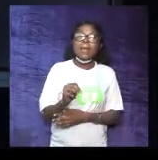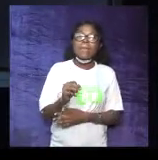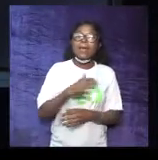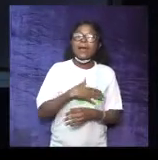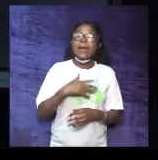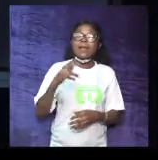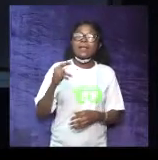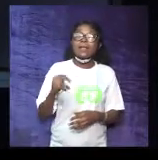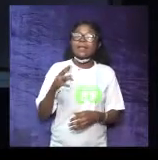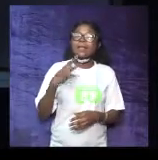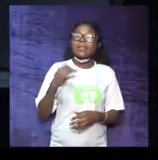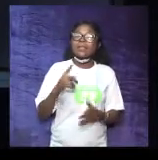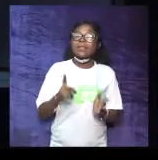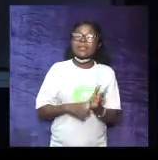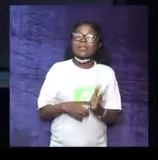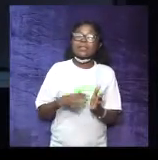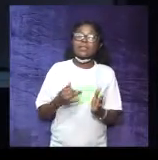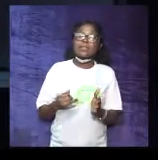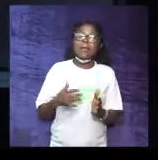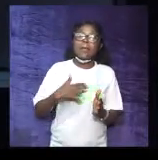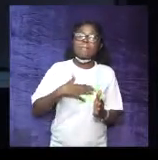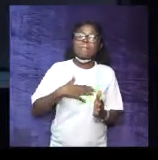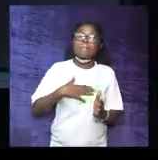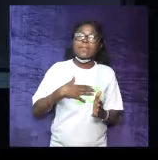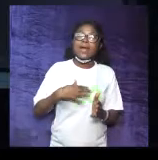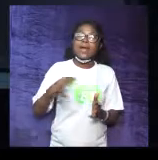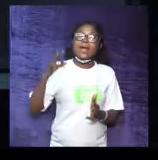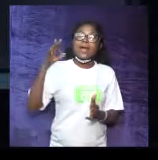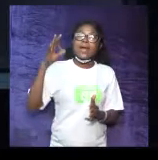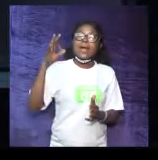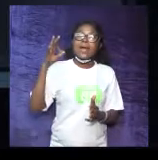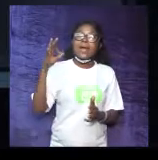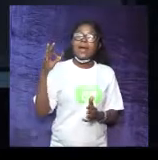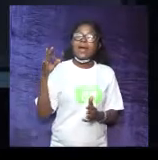corresponding as well. In this case, my F is facing the back.